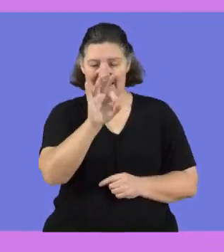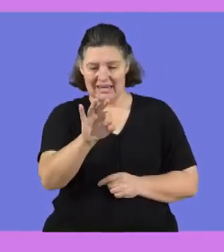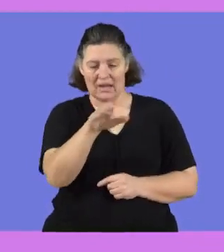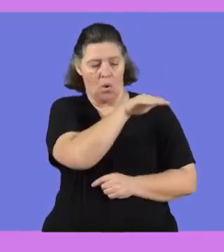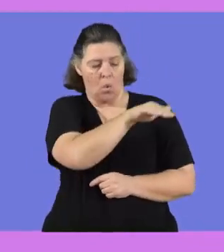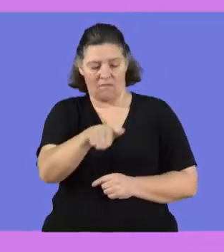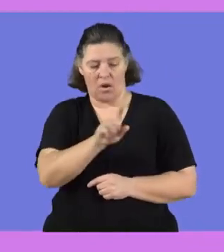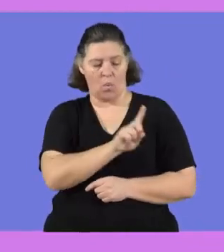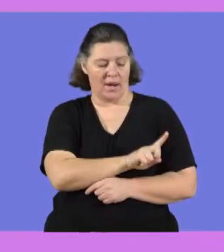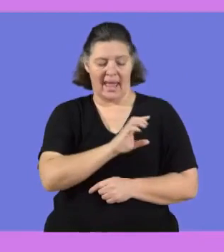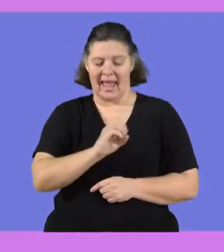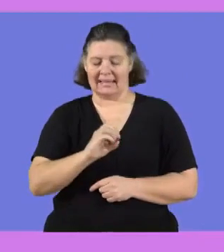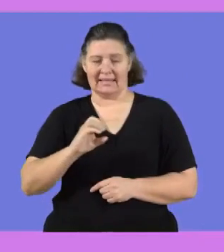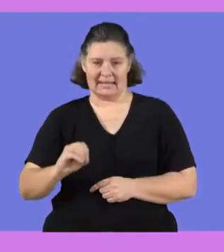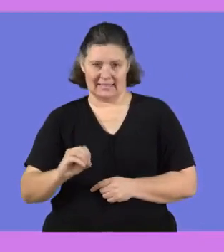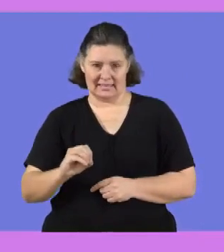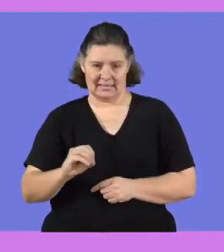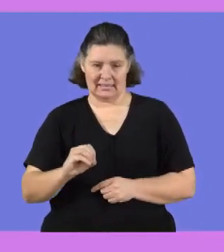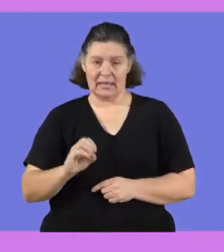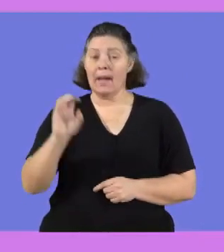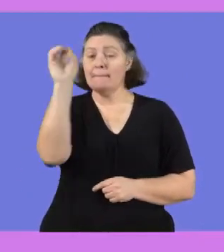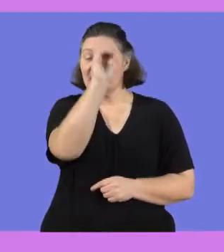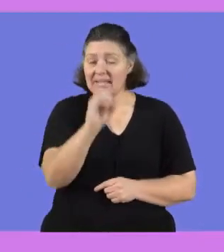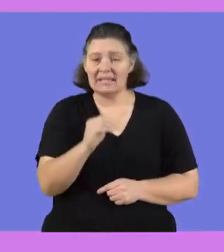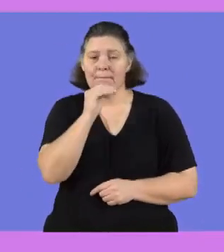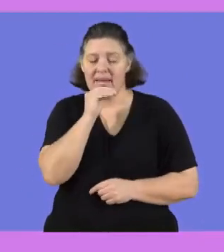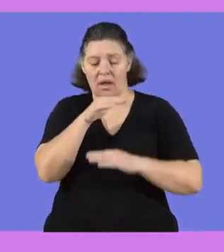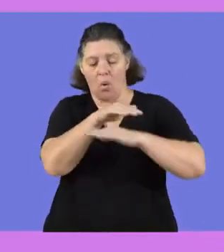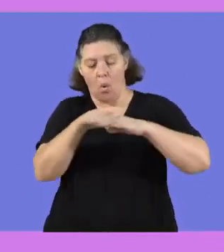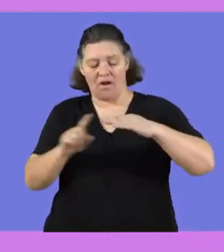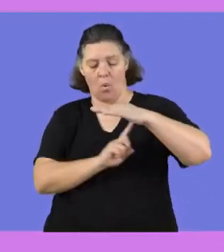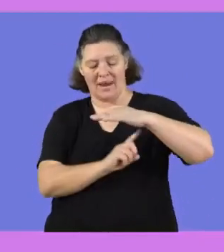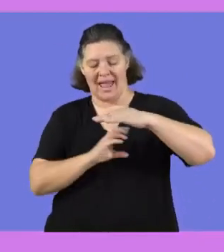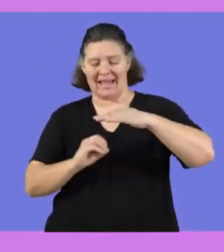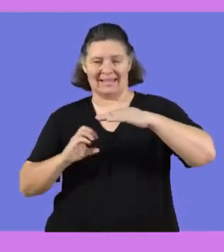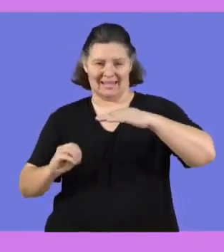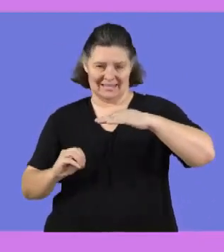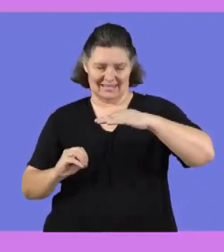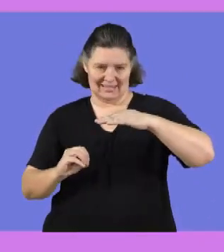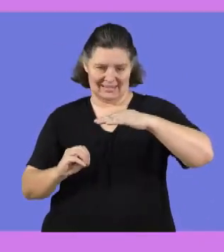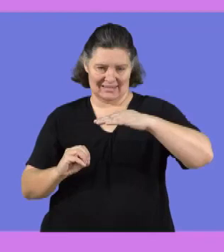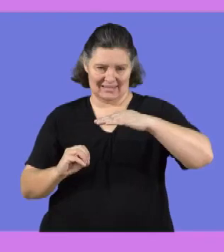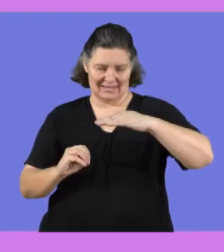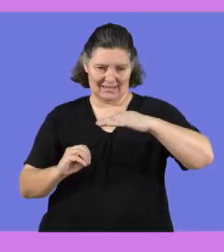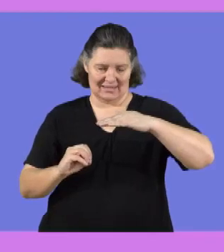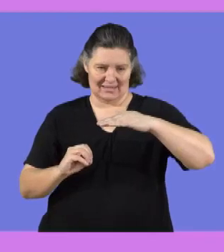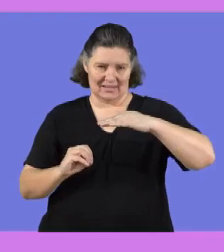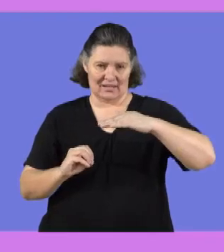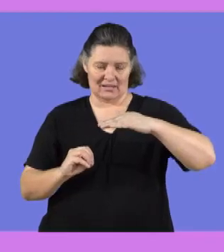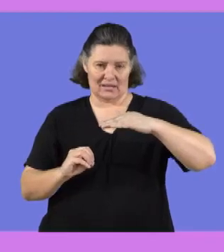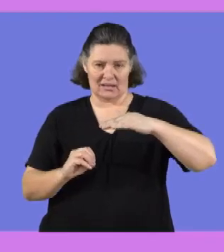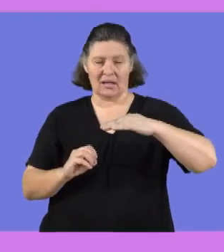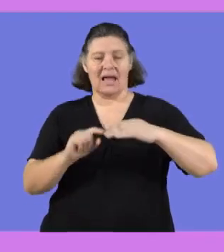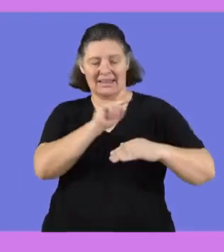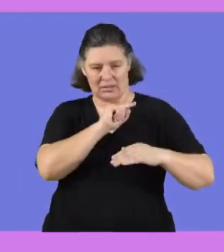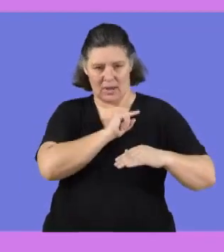11.3% as a fraction. And remember, because percent means that a value is part of 100, so it means